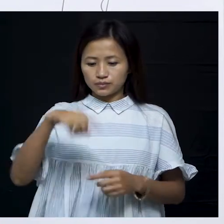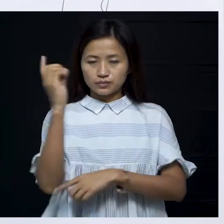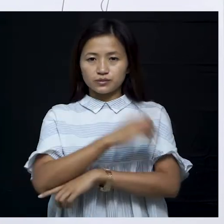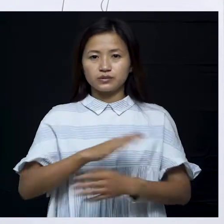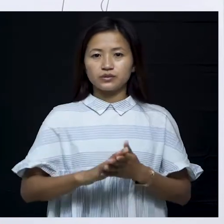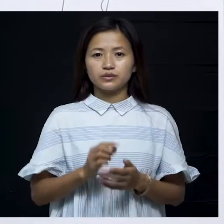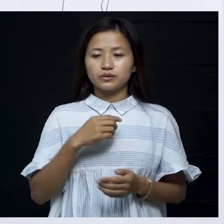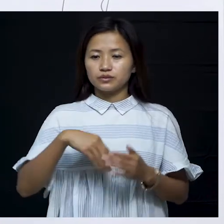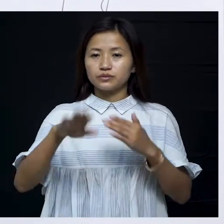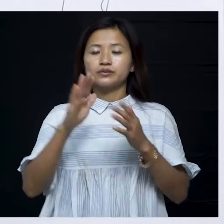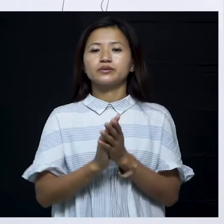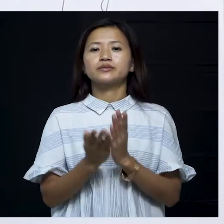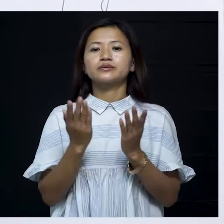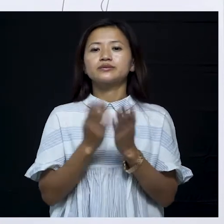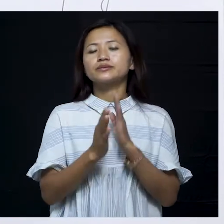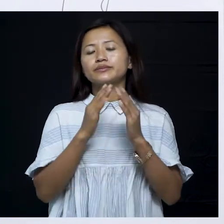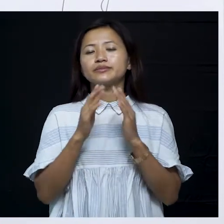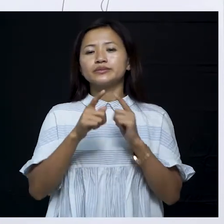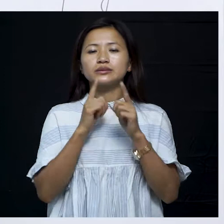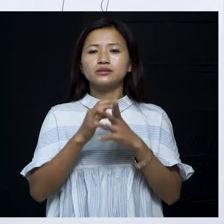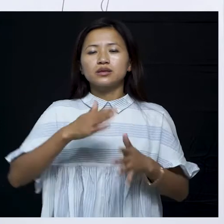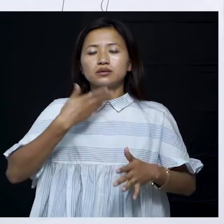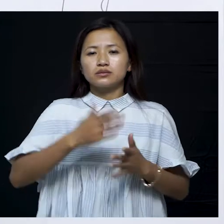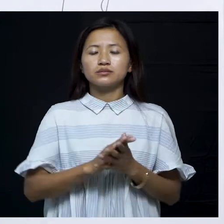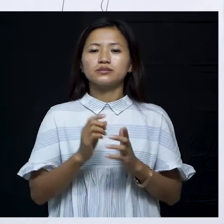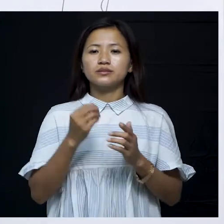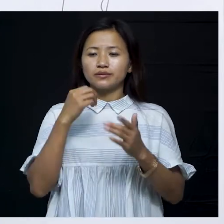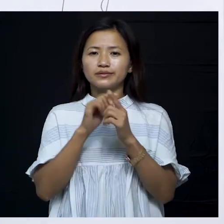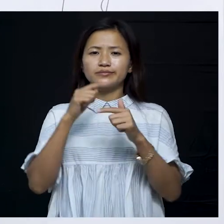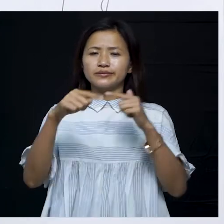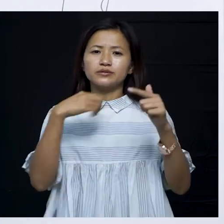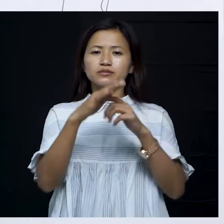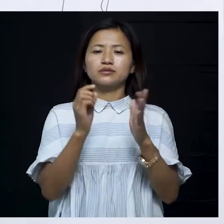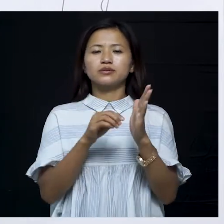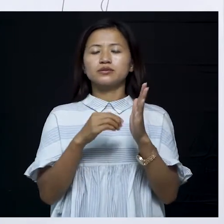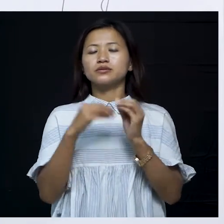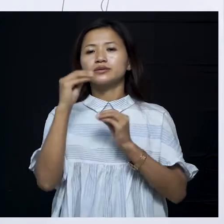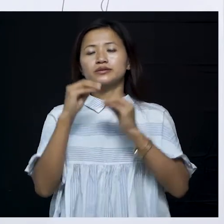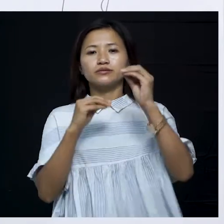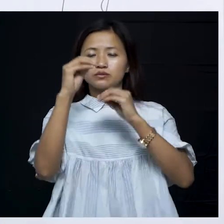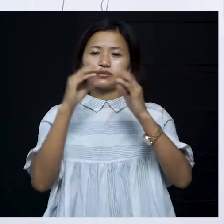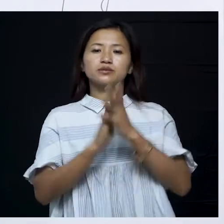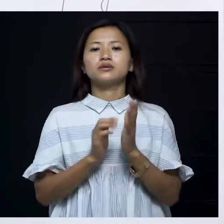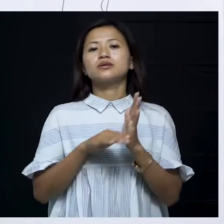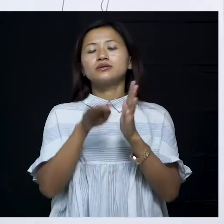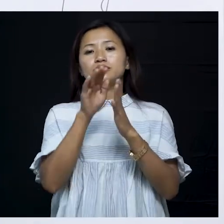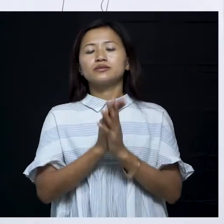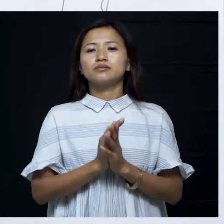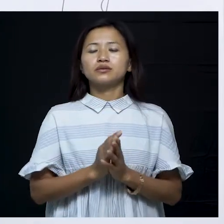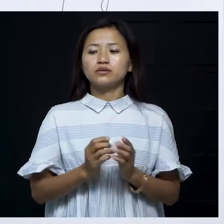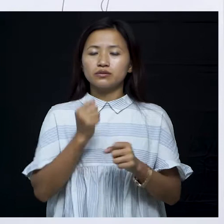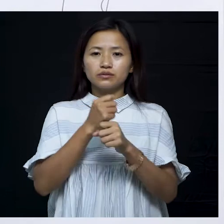I'm going to explain about the industrial development, and then I will explain about the government efforts